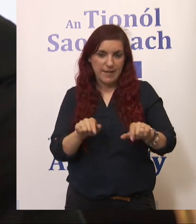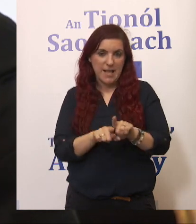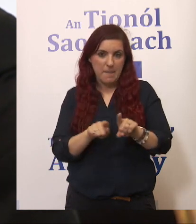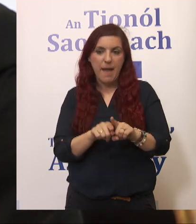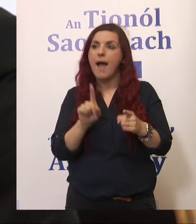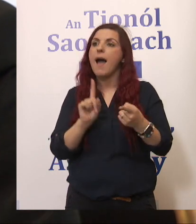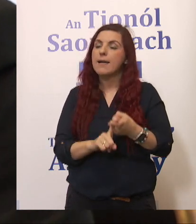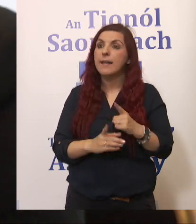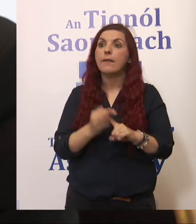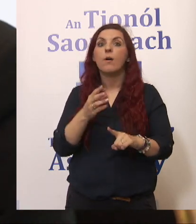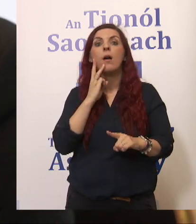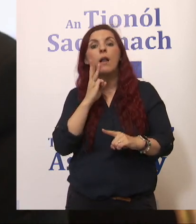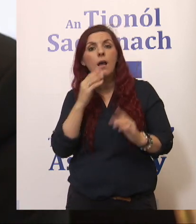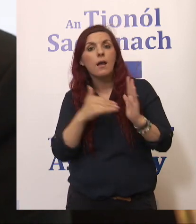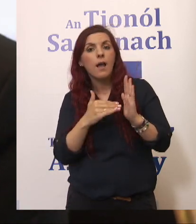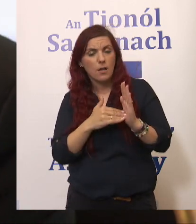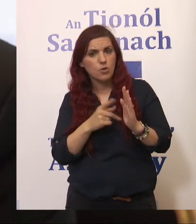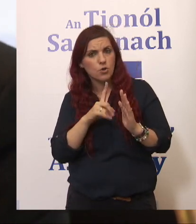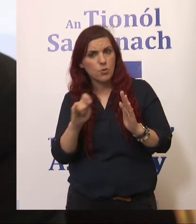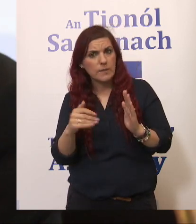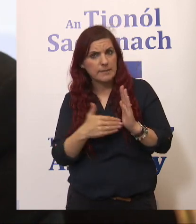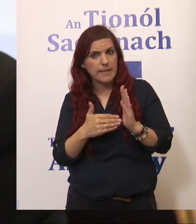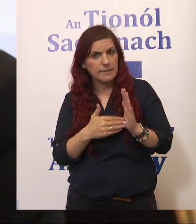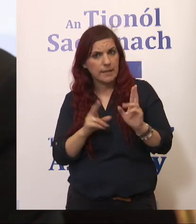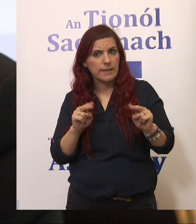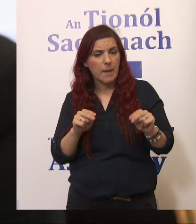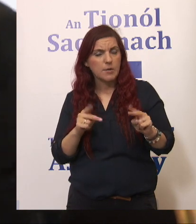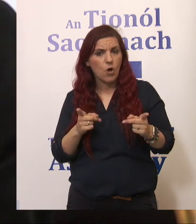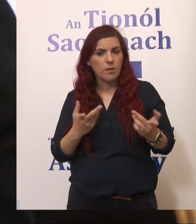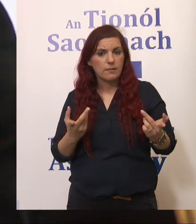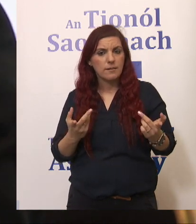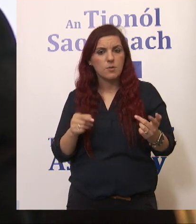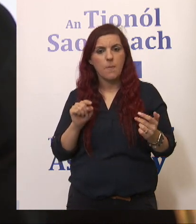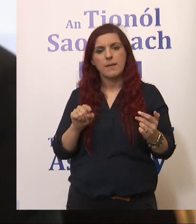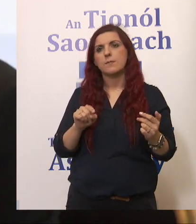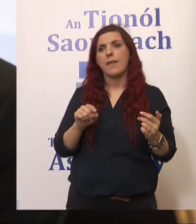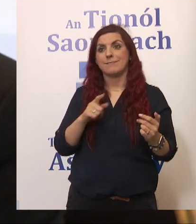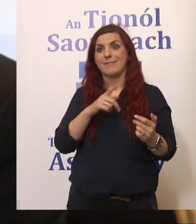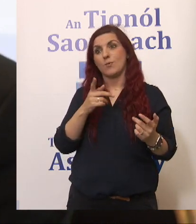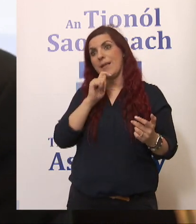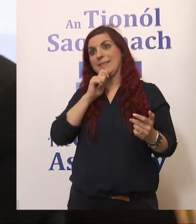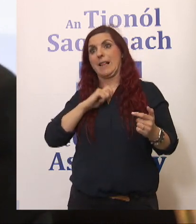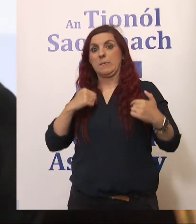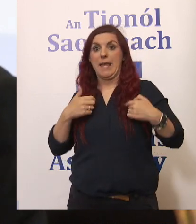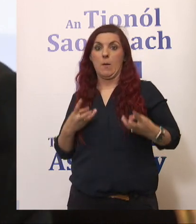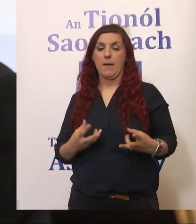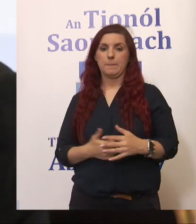And if the will is there to do it, it can be done. So, you know, but that's what that says to me, you know.